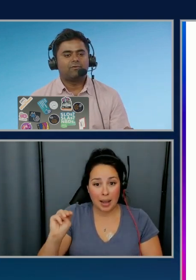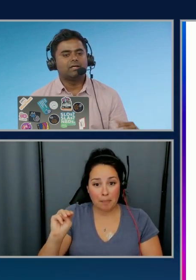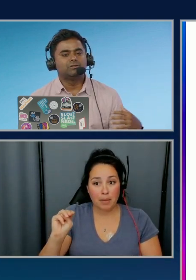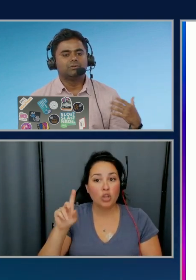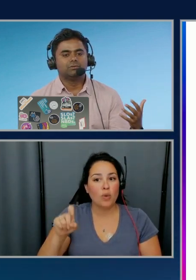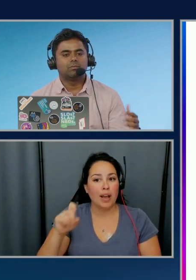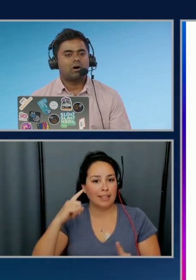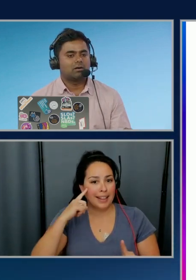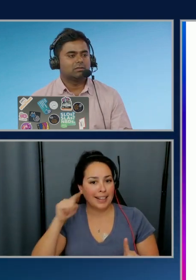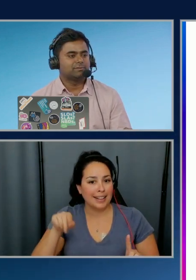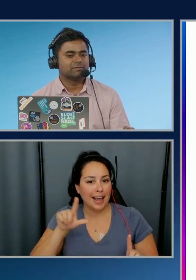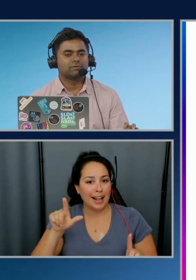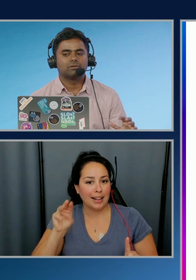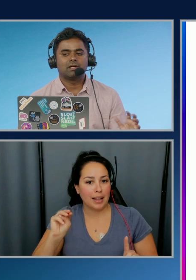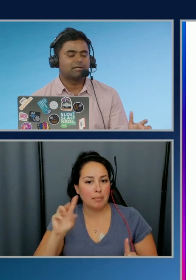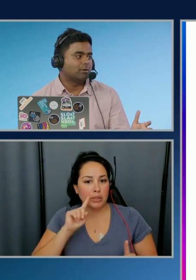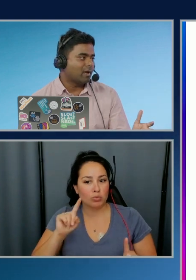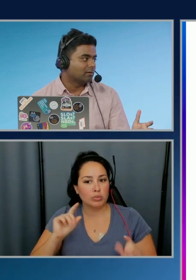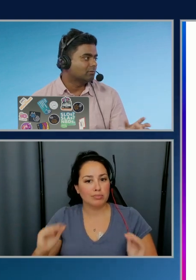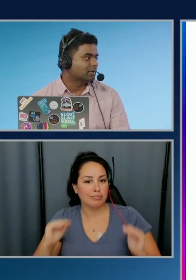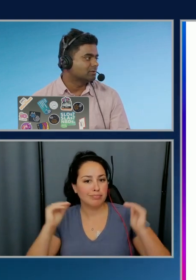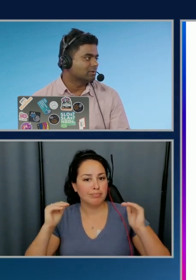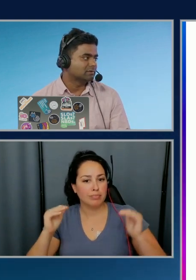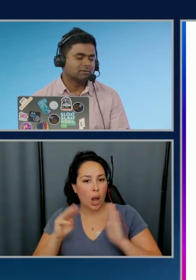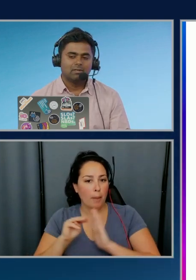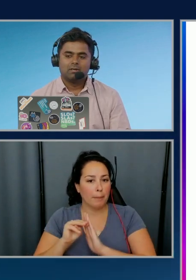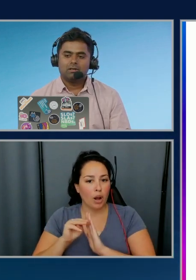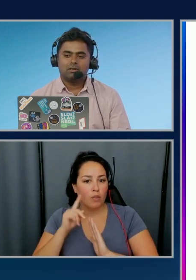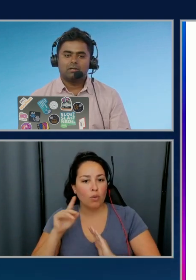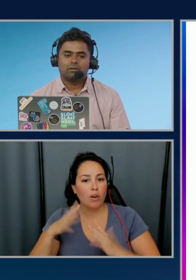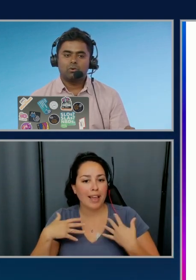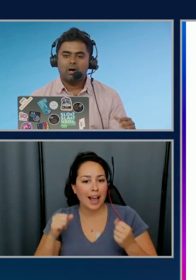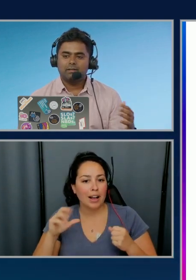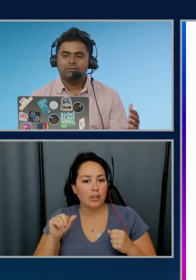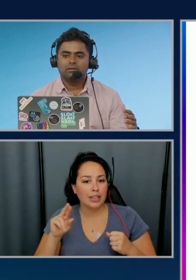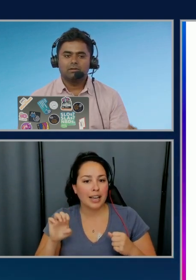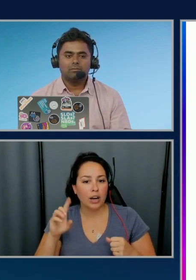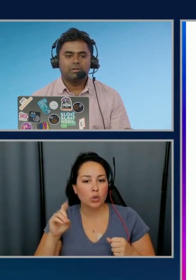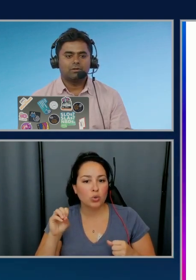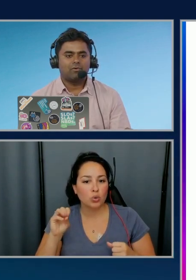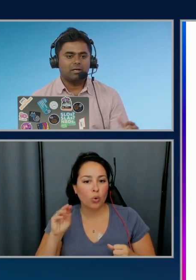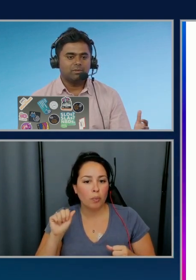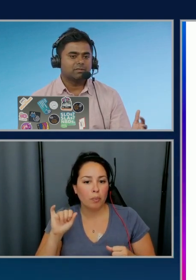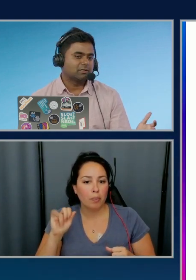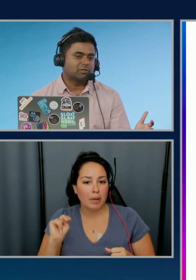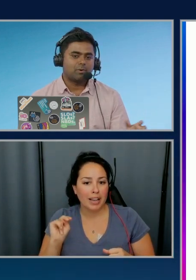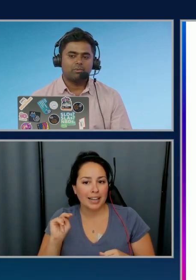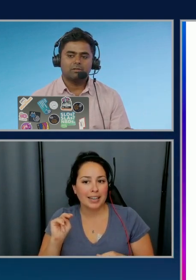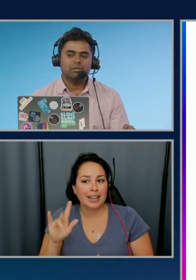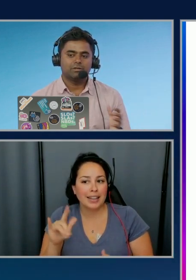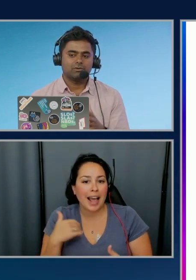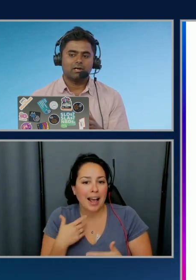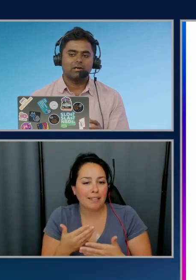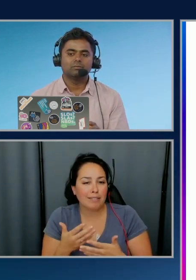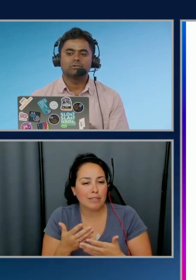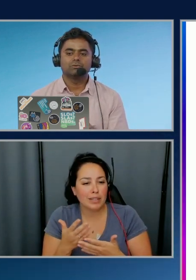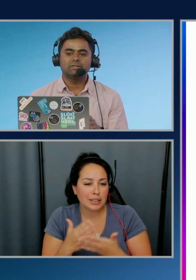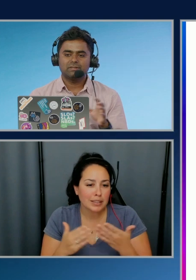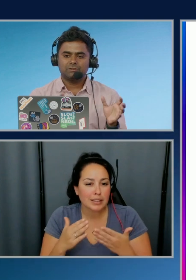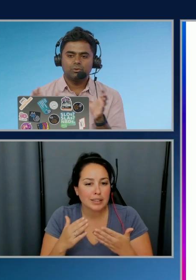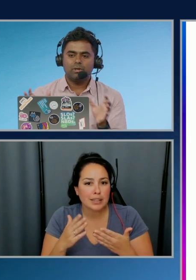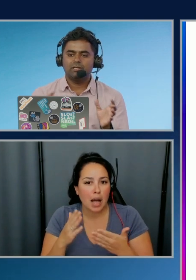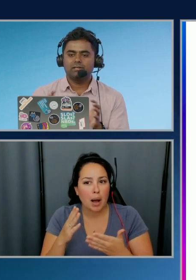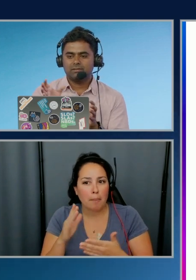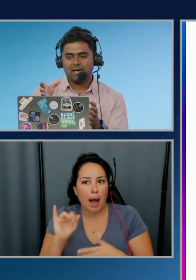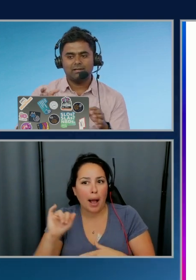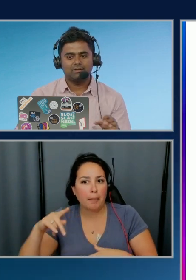a fine-tuned model specific to the healthcare domain, right? So there is quite a bit of IP, intellectual property, built into the LLM. So these